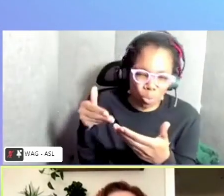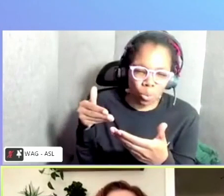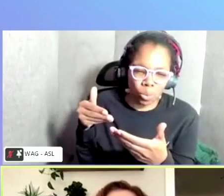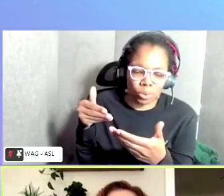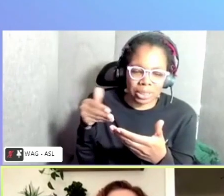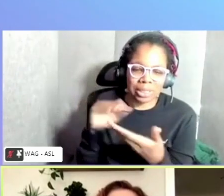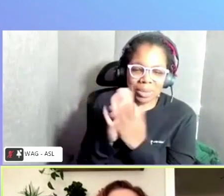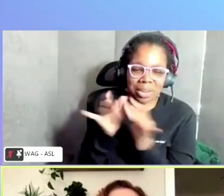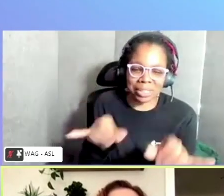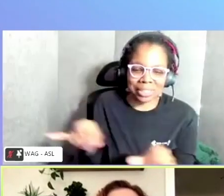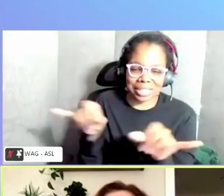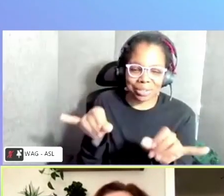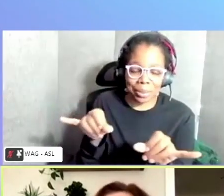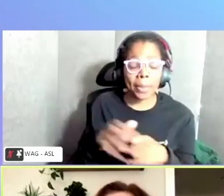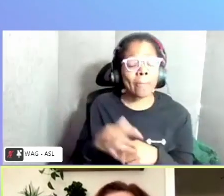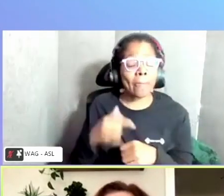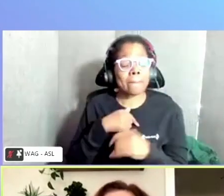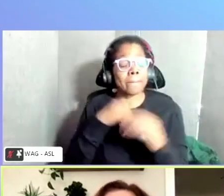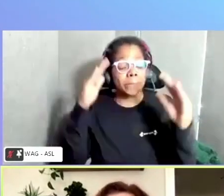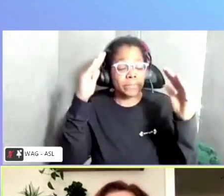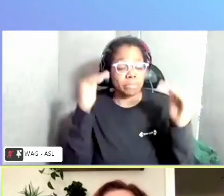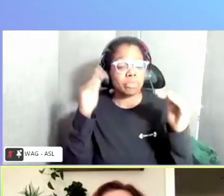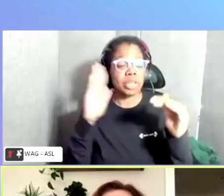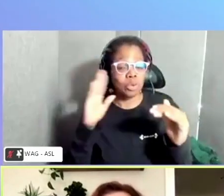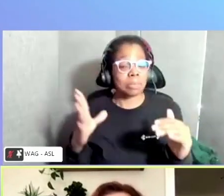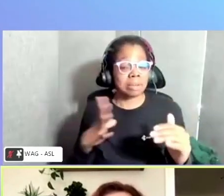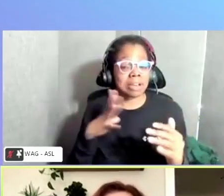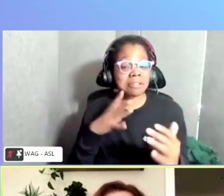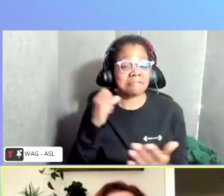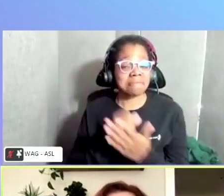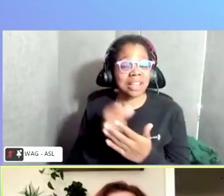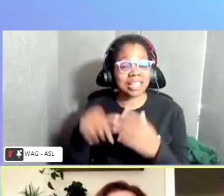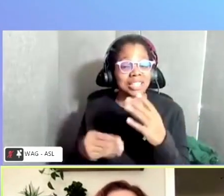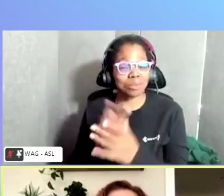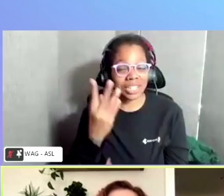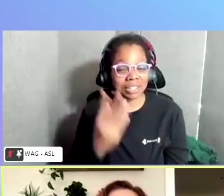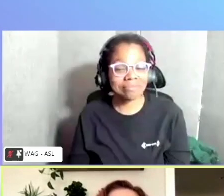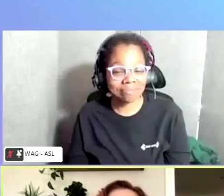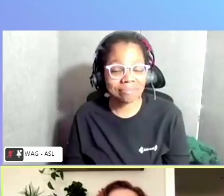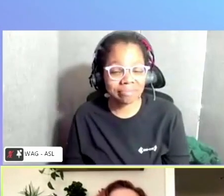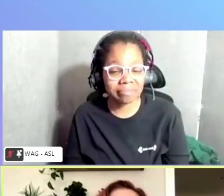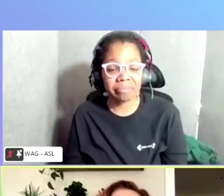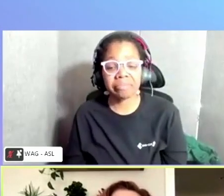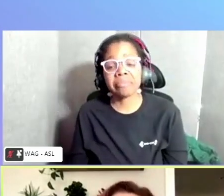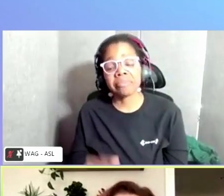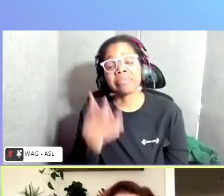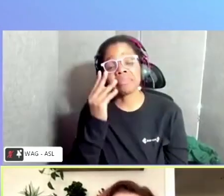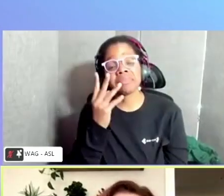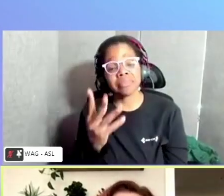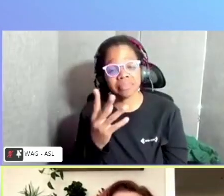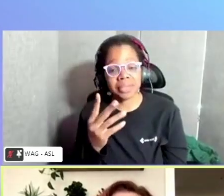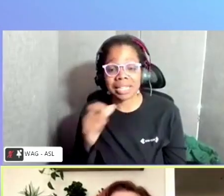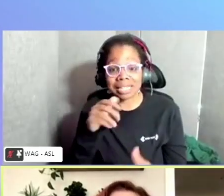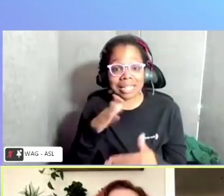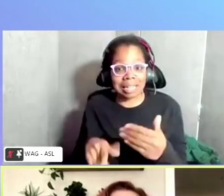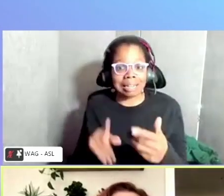a standard. We expect that it will be official later this spring. Having said that, it isn't done until